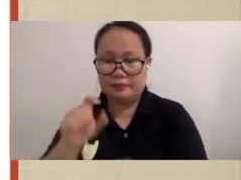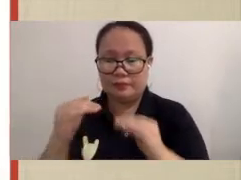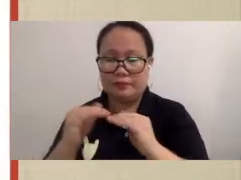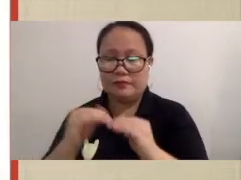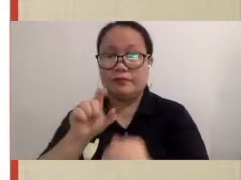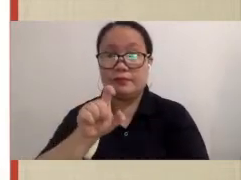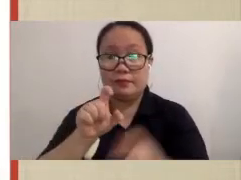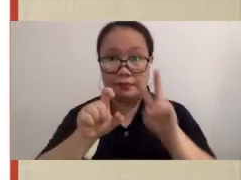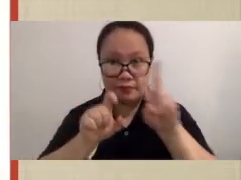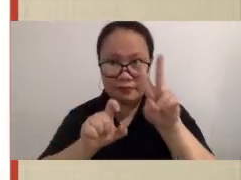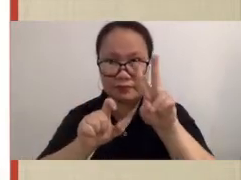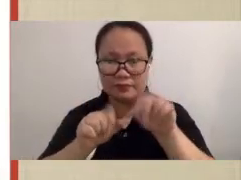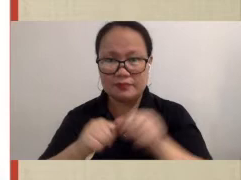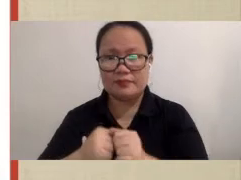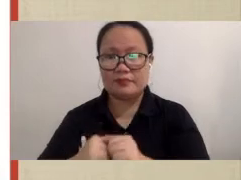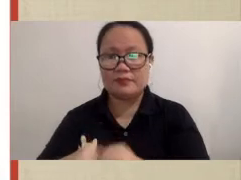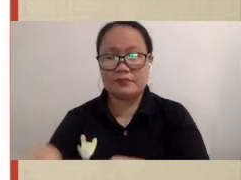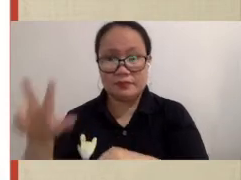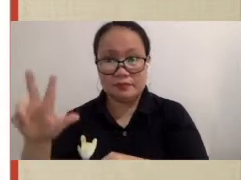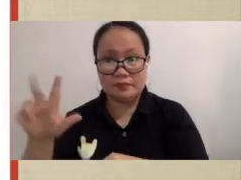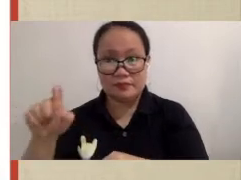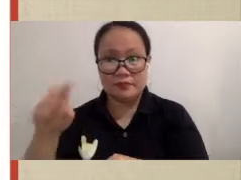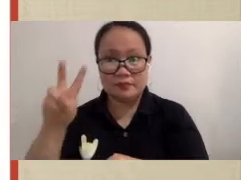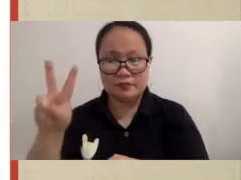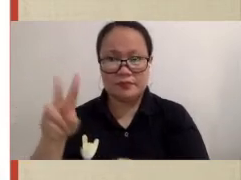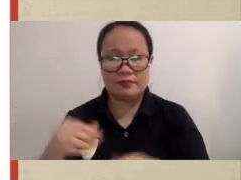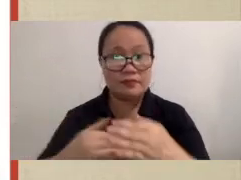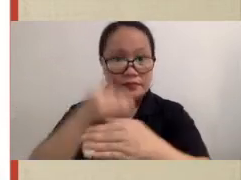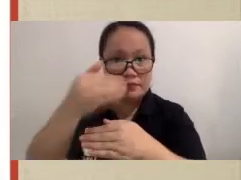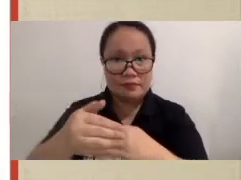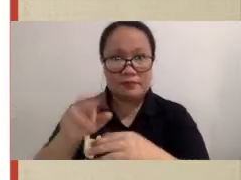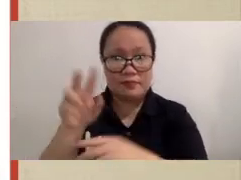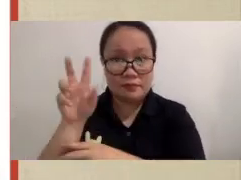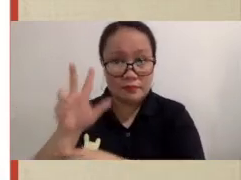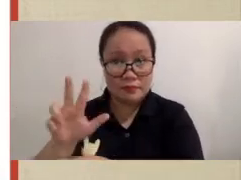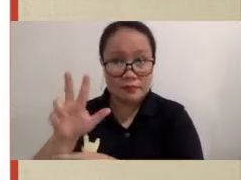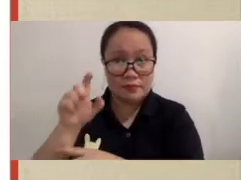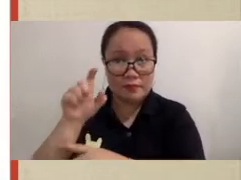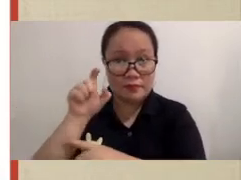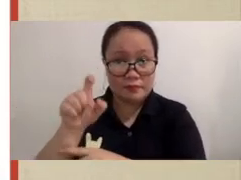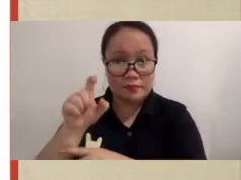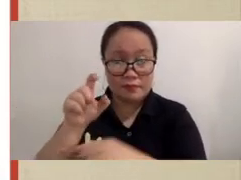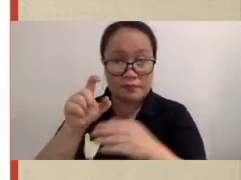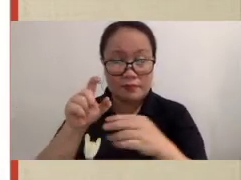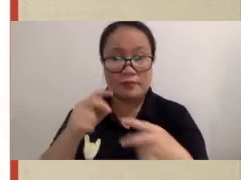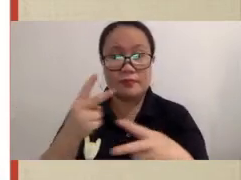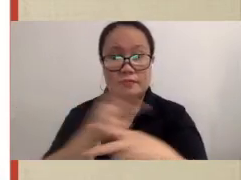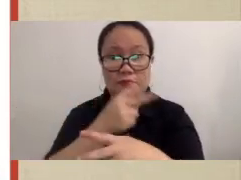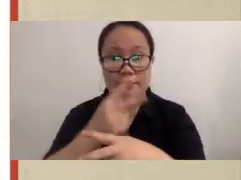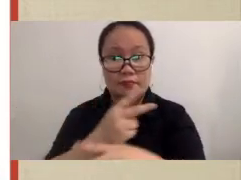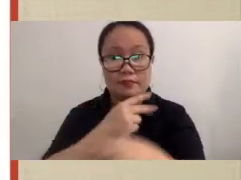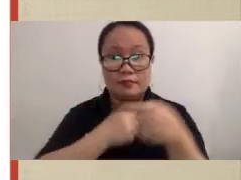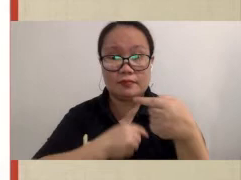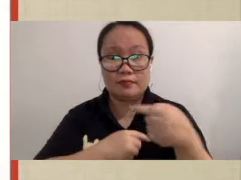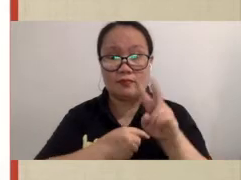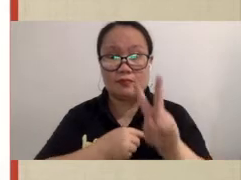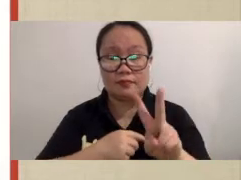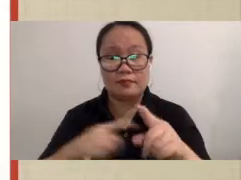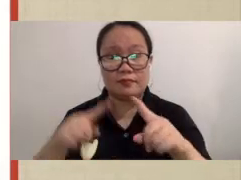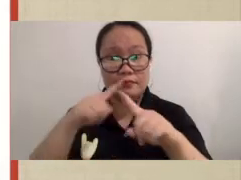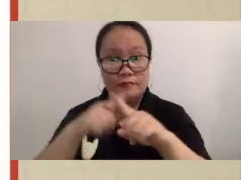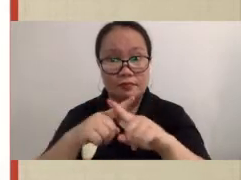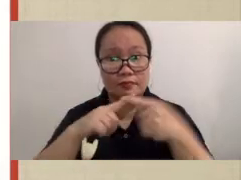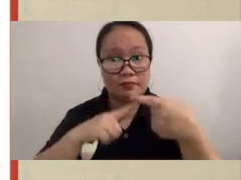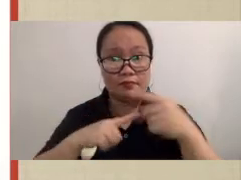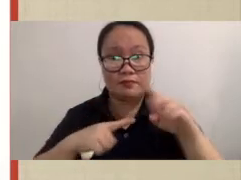is x squared. Next, saan naman natin nakuha ang minus 6x? 3 times negative